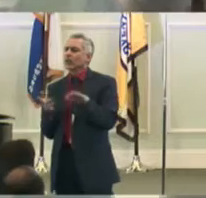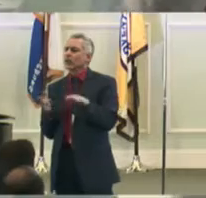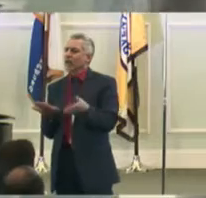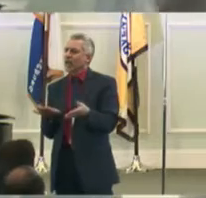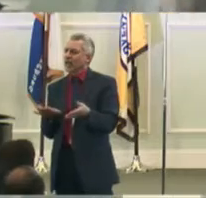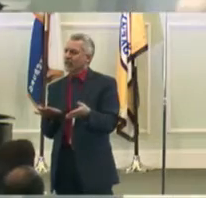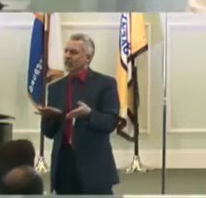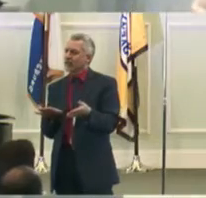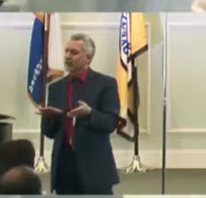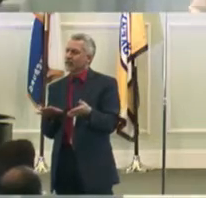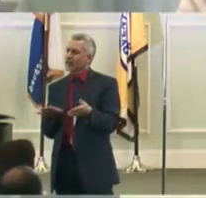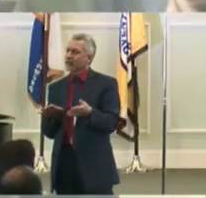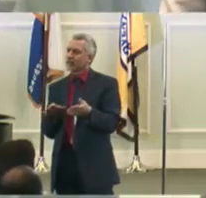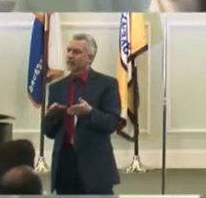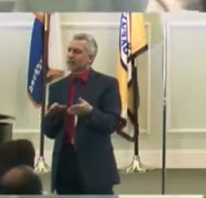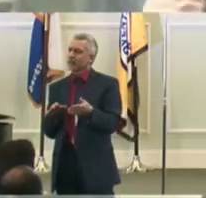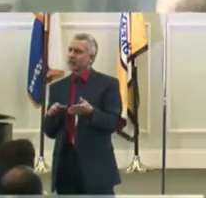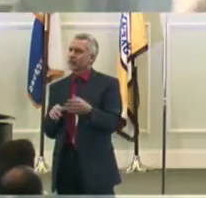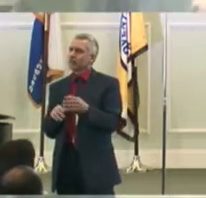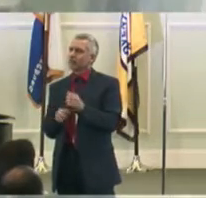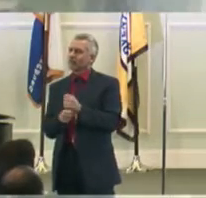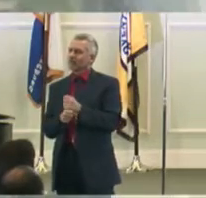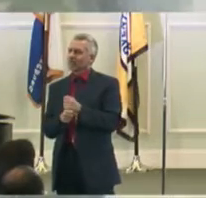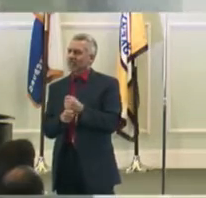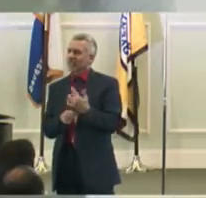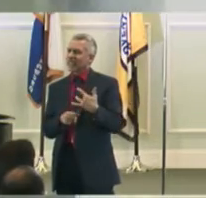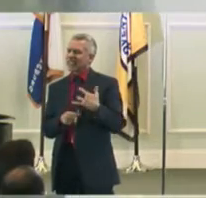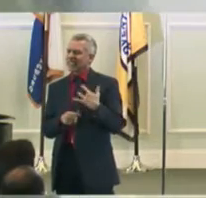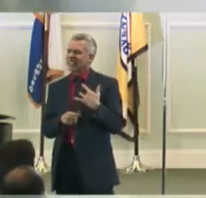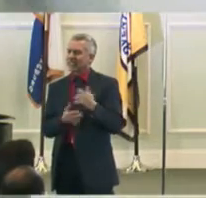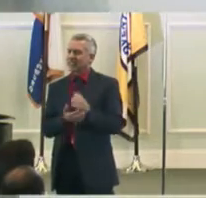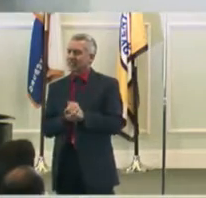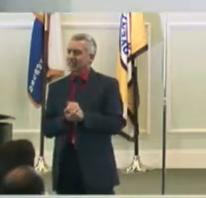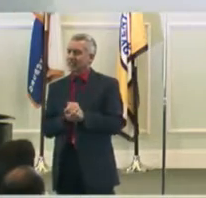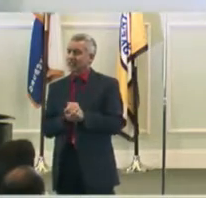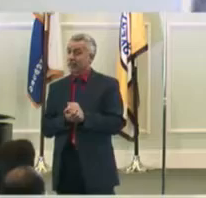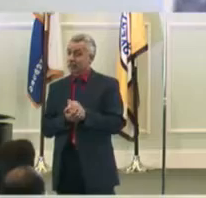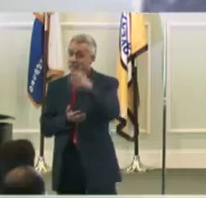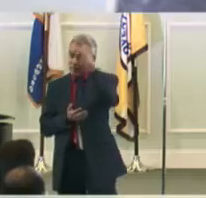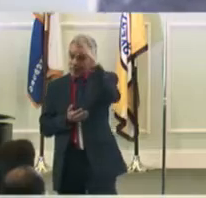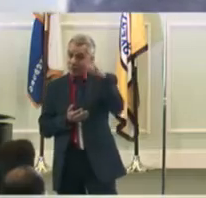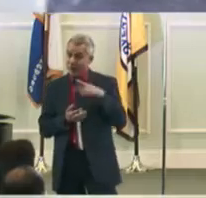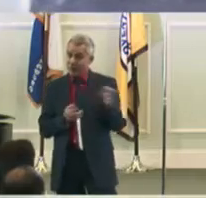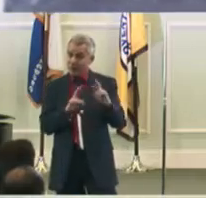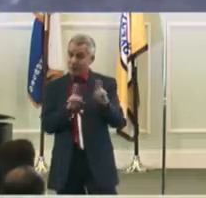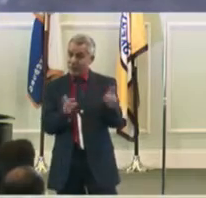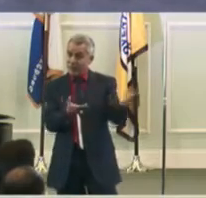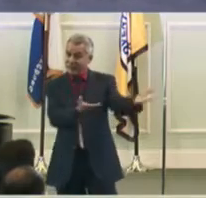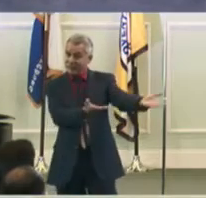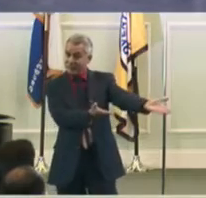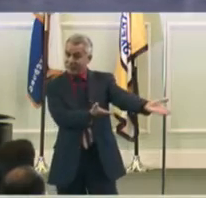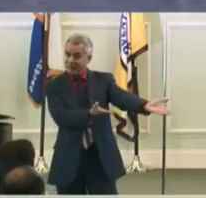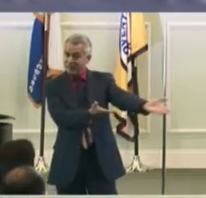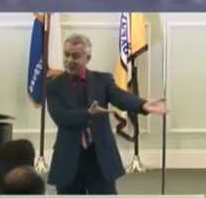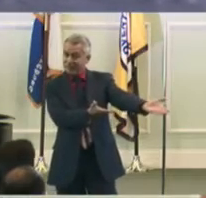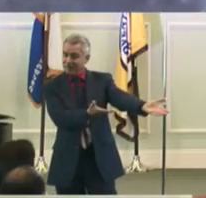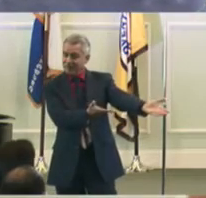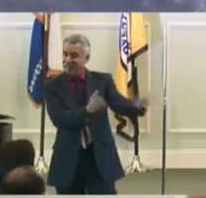And he meant it. And I sensed it. And it changed my life.